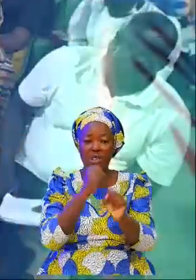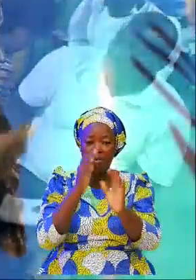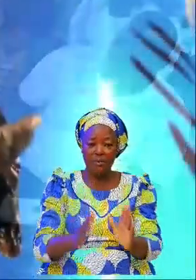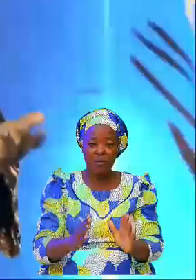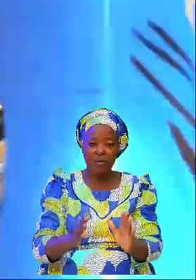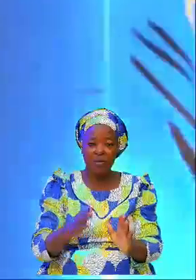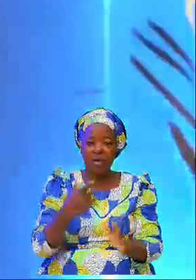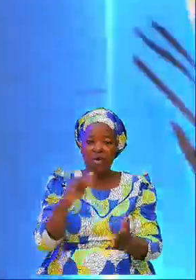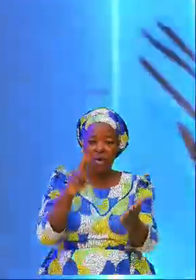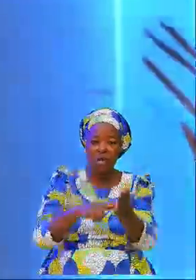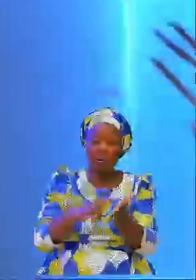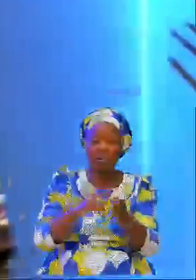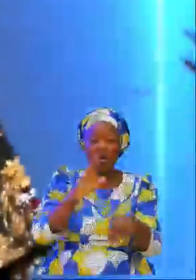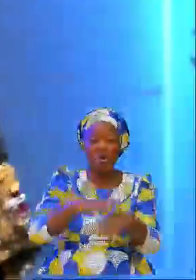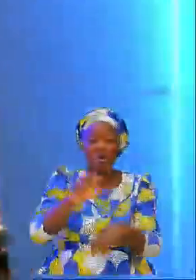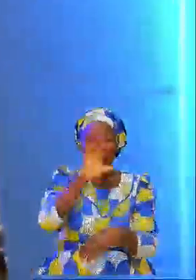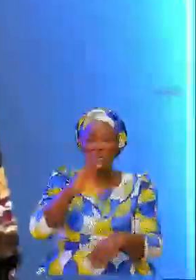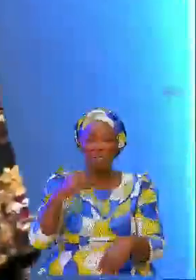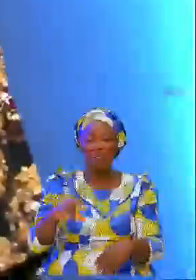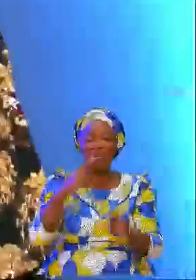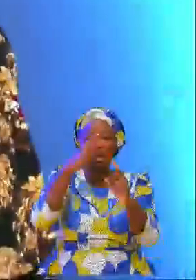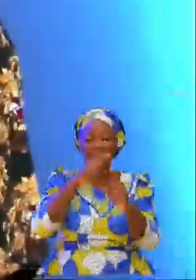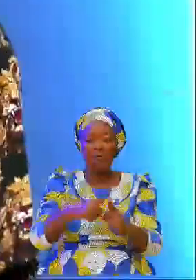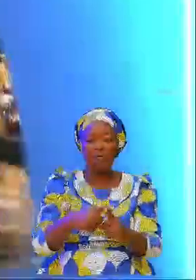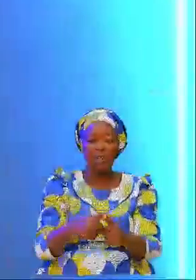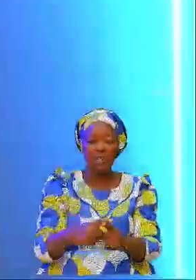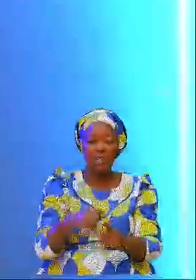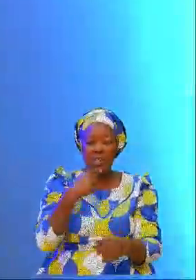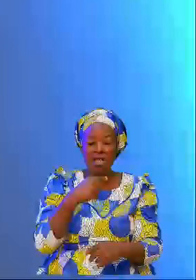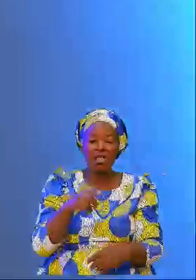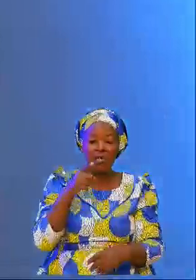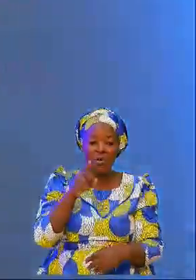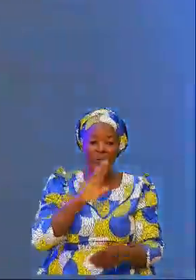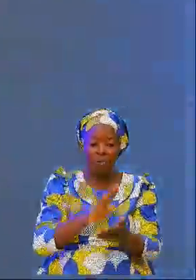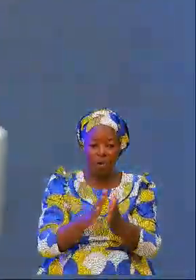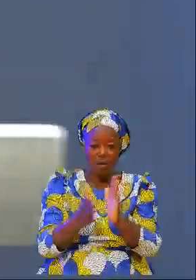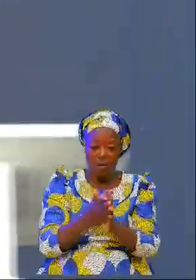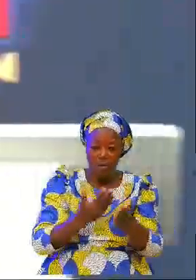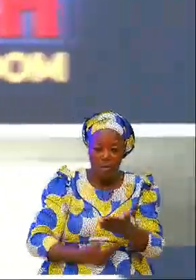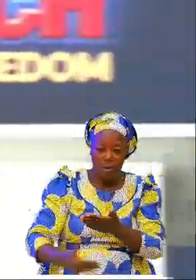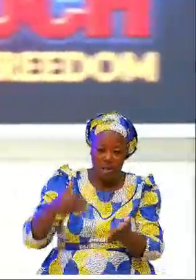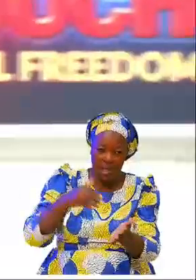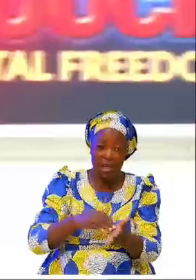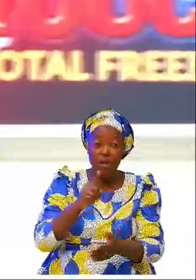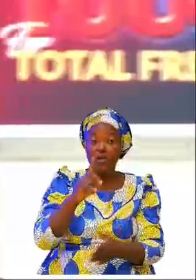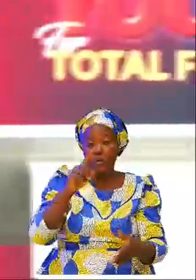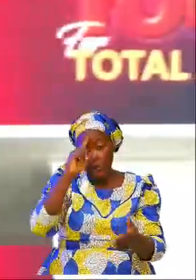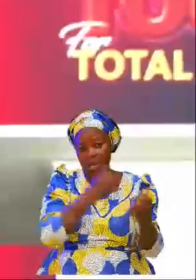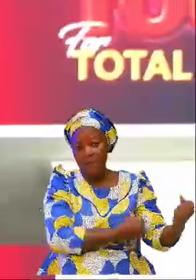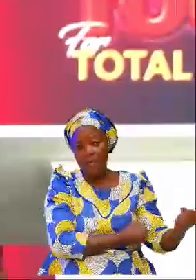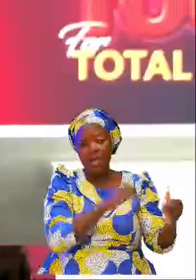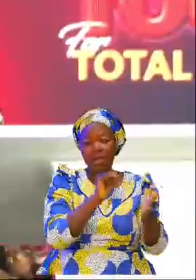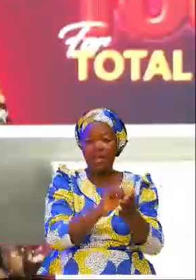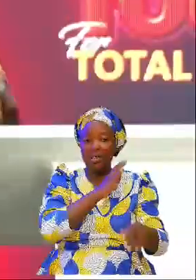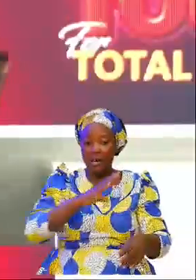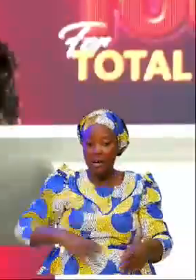the Redeemer, your substitute on the cross of Calvary, it says, you become born